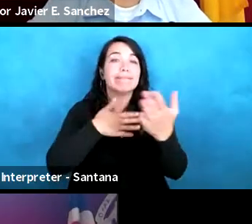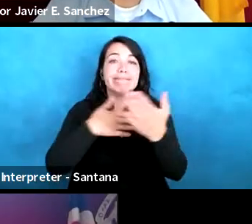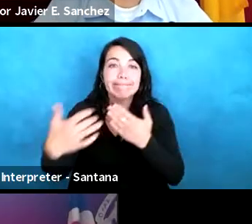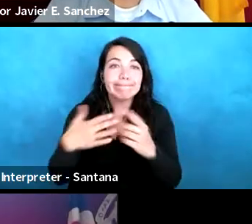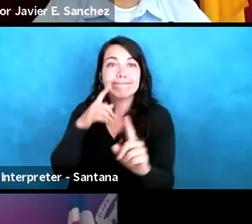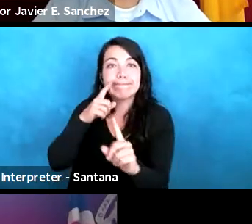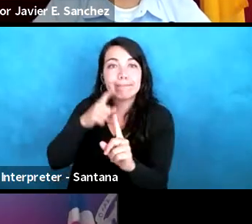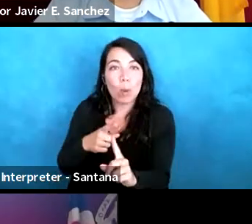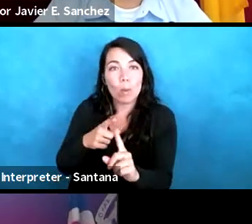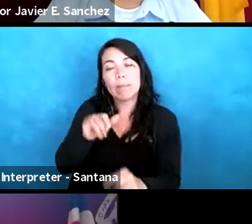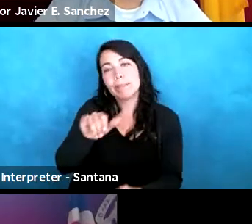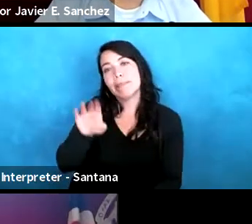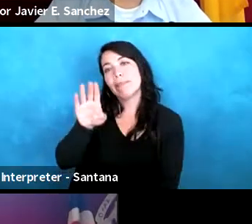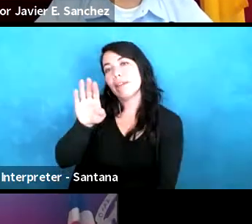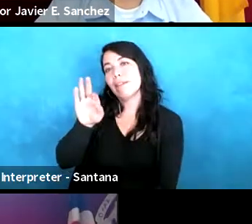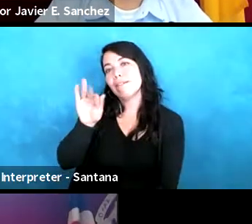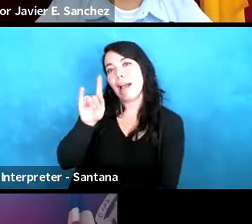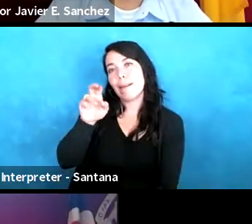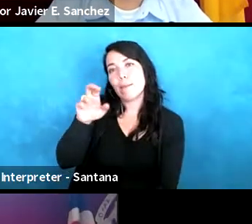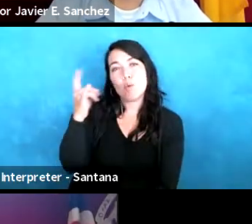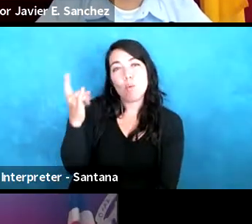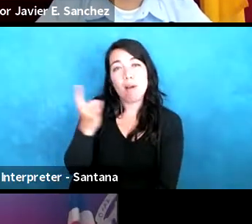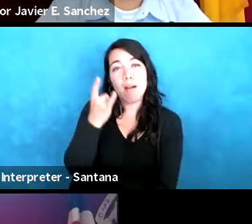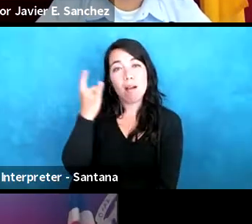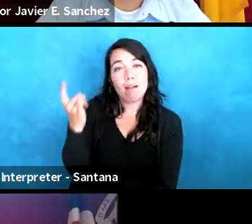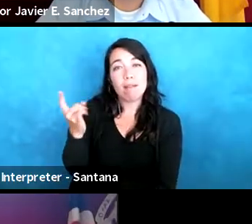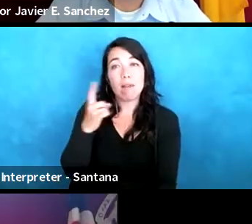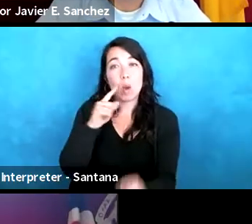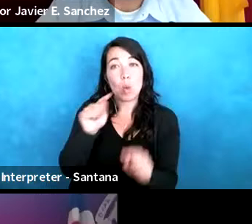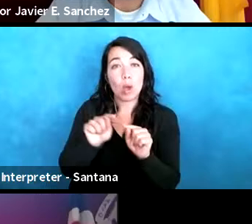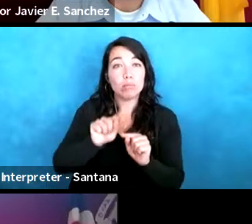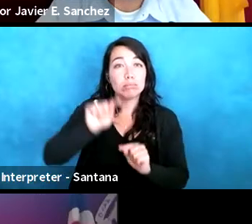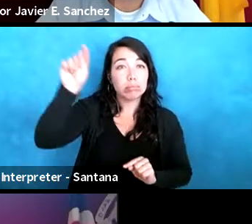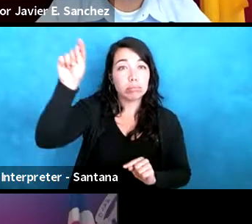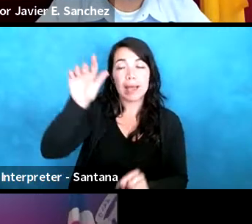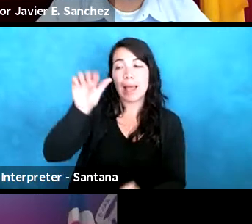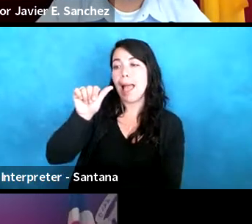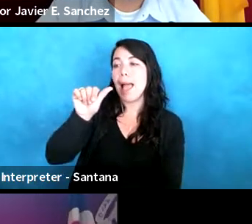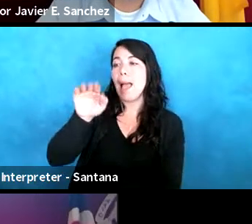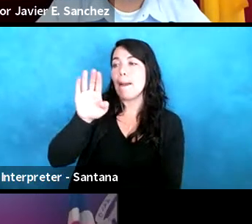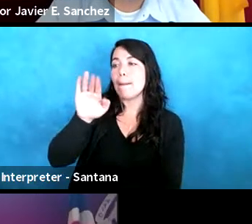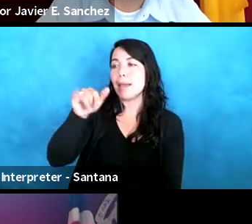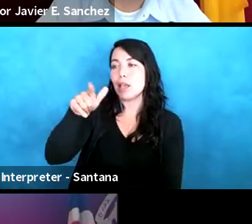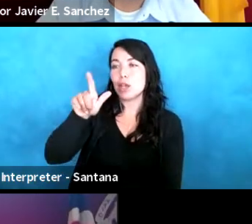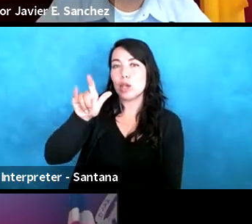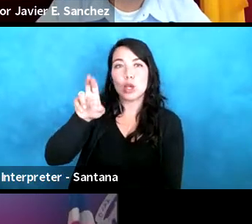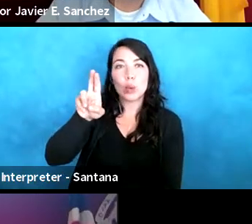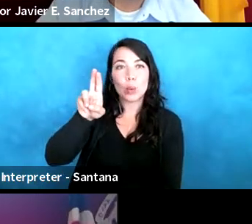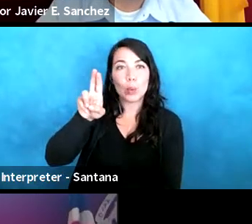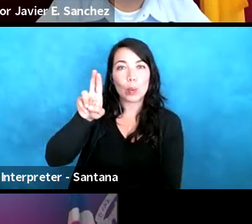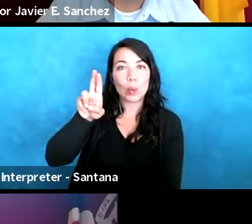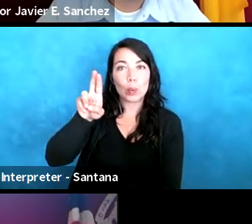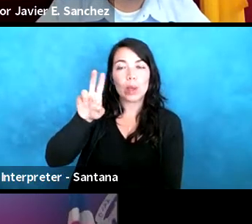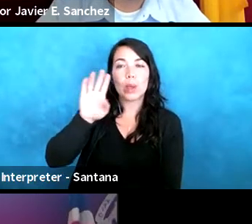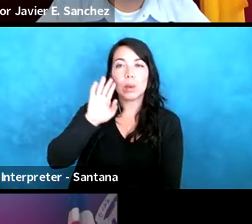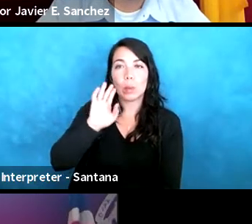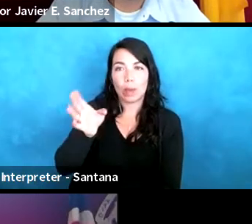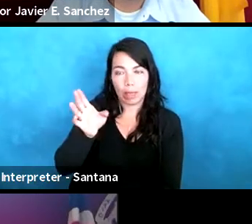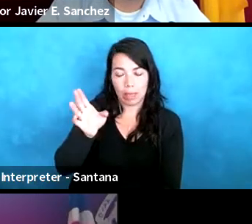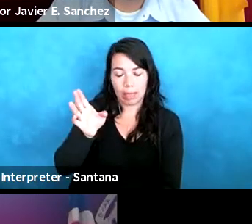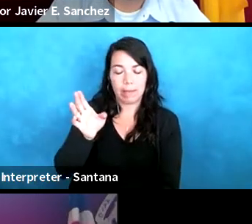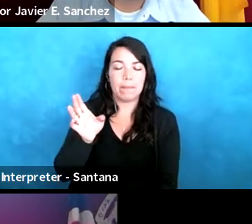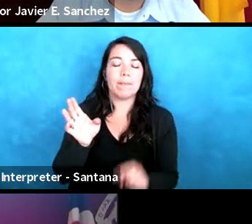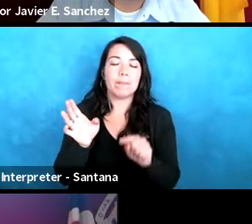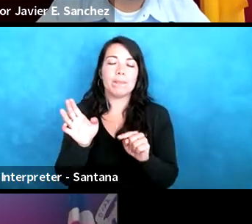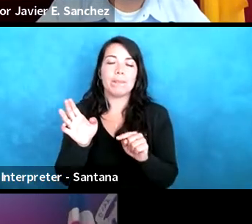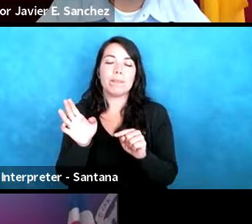and actually will eventually make a direct line so that it'll go across